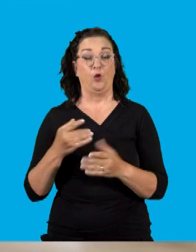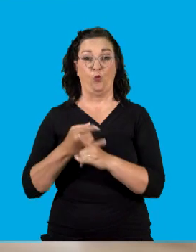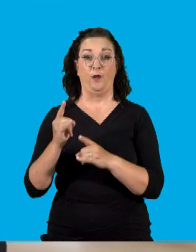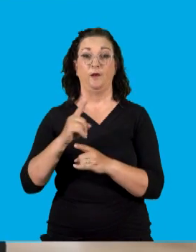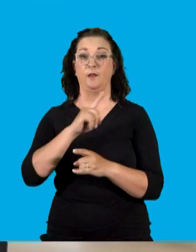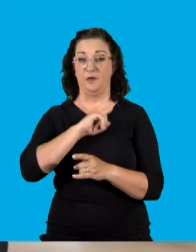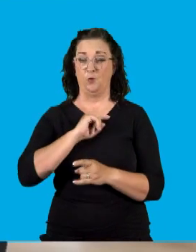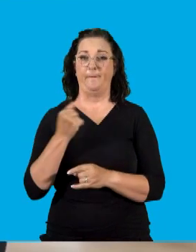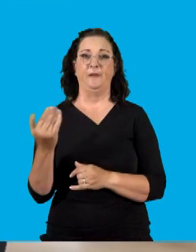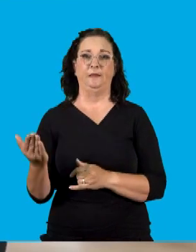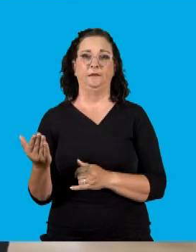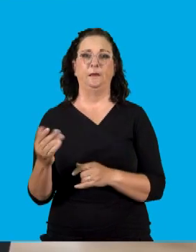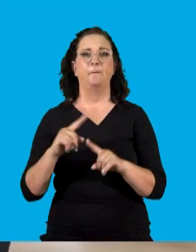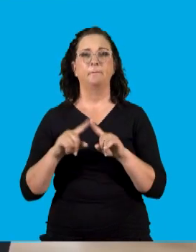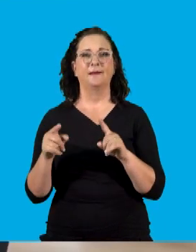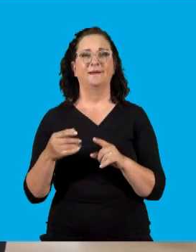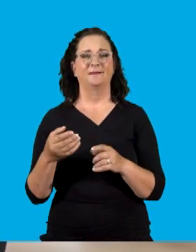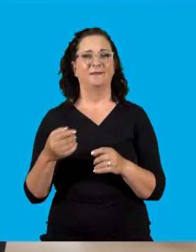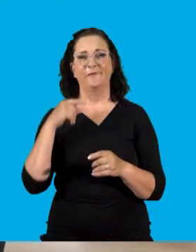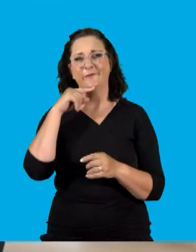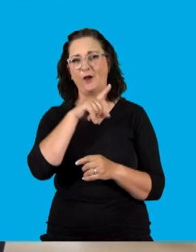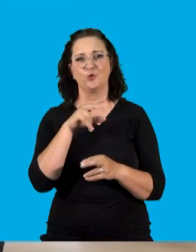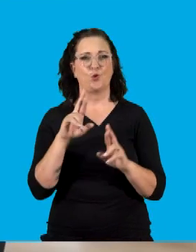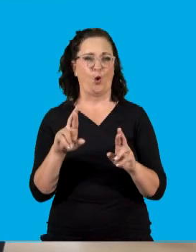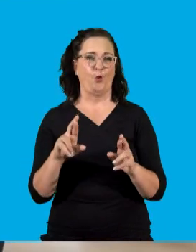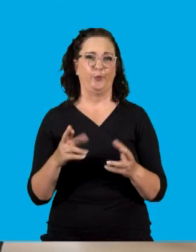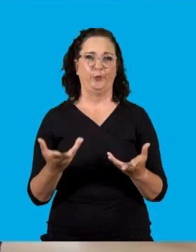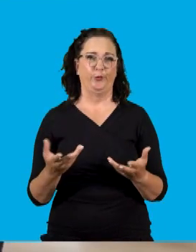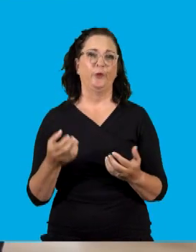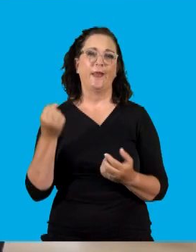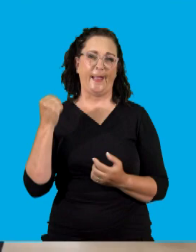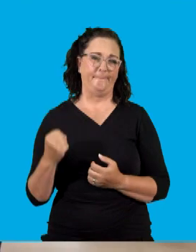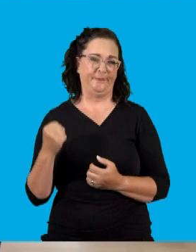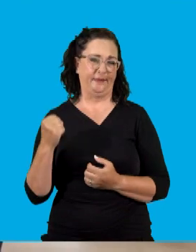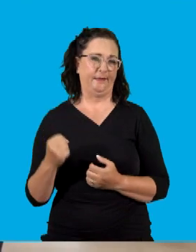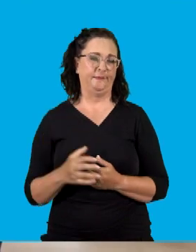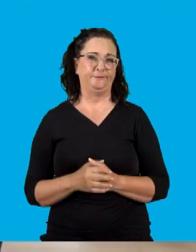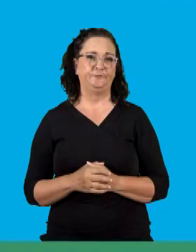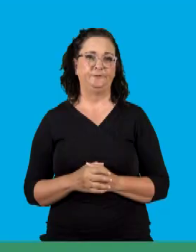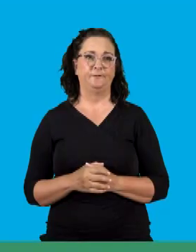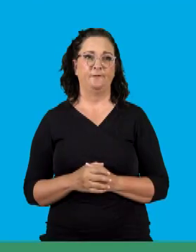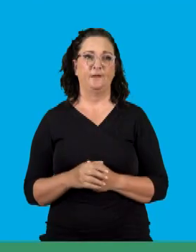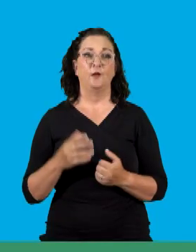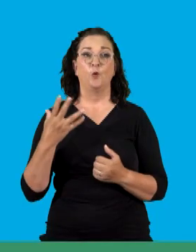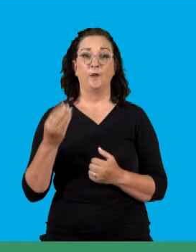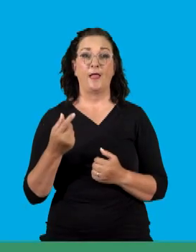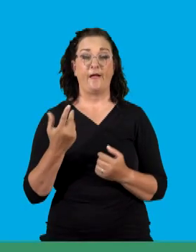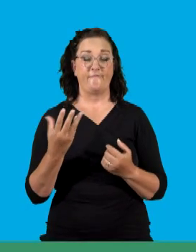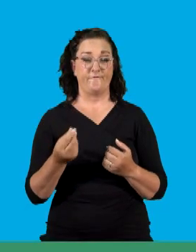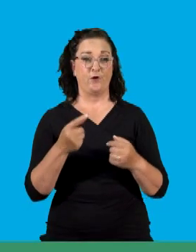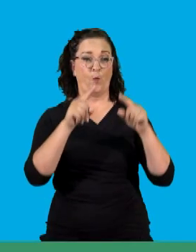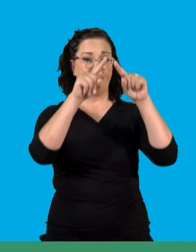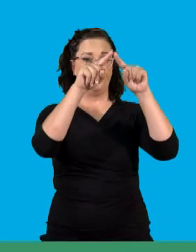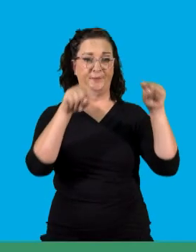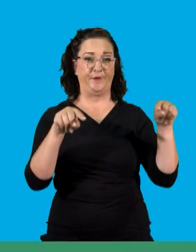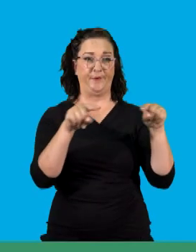bet, because it gives false hope. That is gambling. Then we have types of gambling. We have pyramid